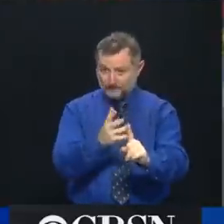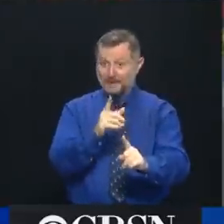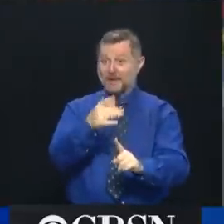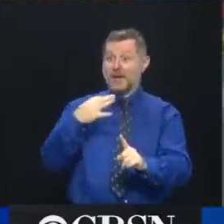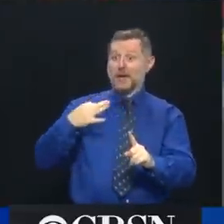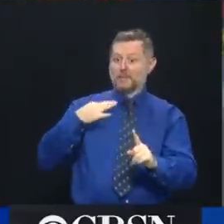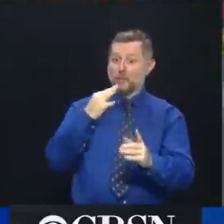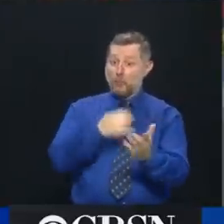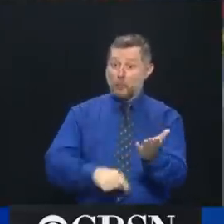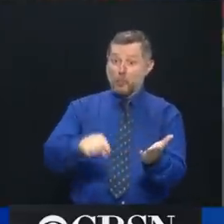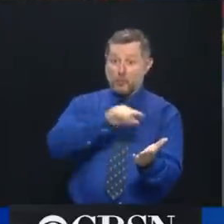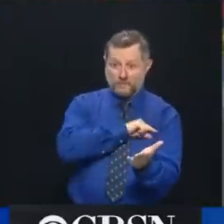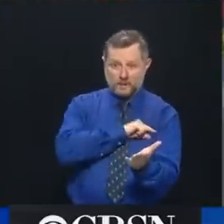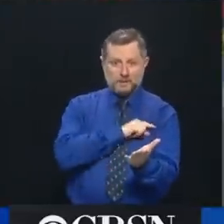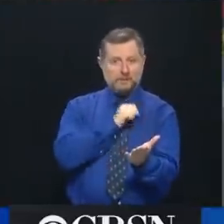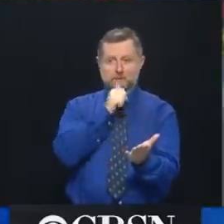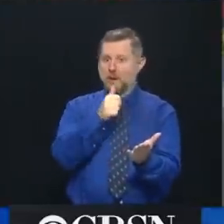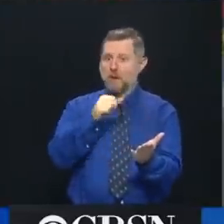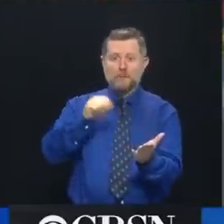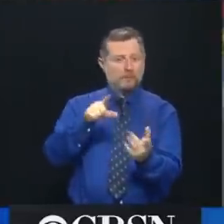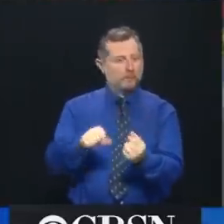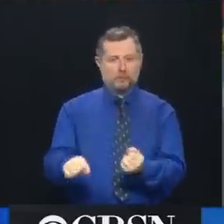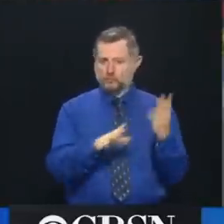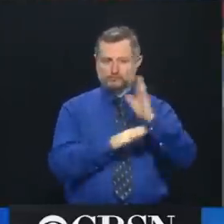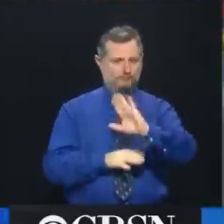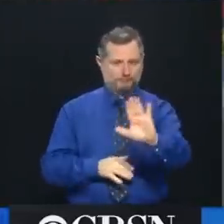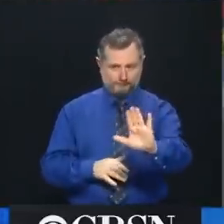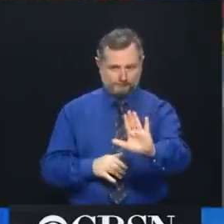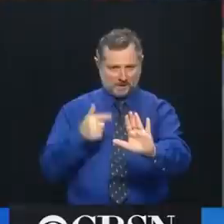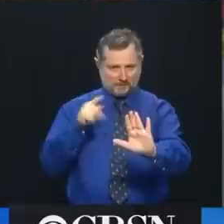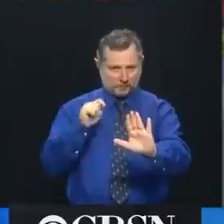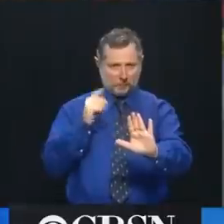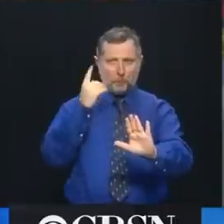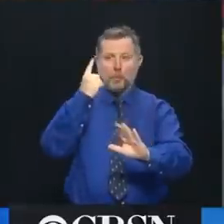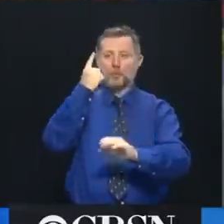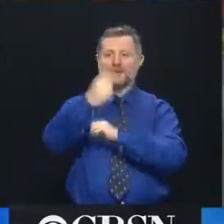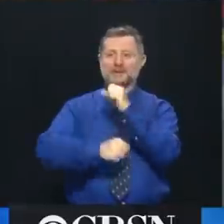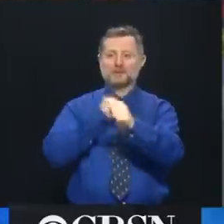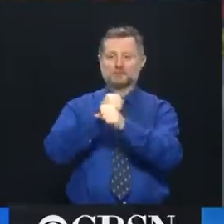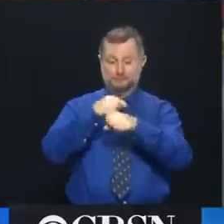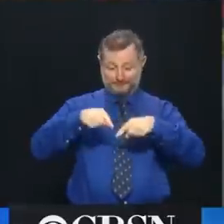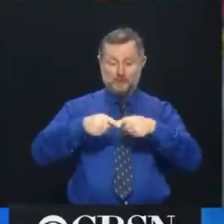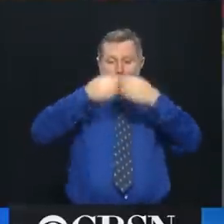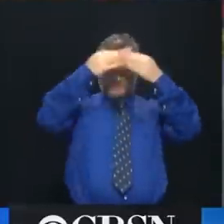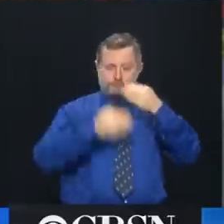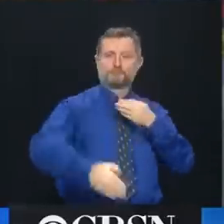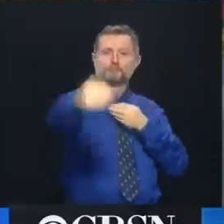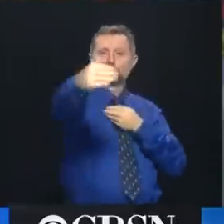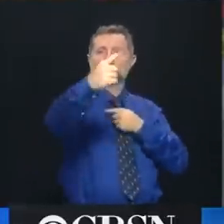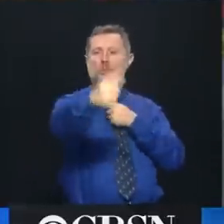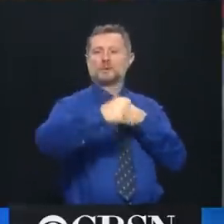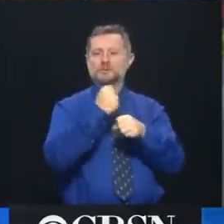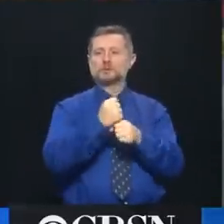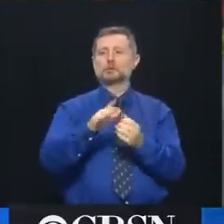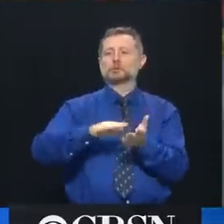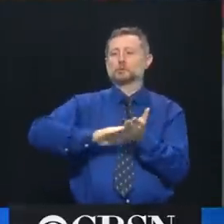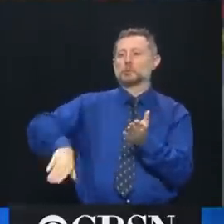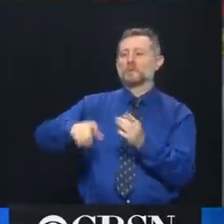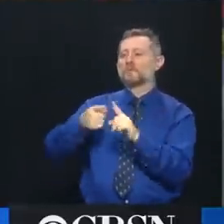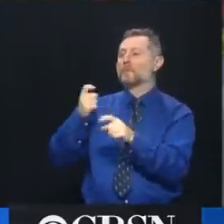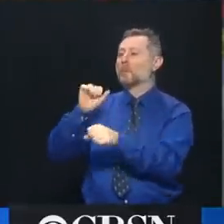be evicted for a year and we'll take the same focused approach to our excluded workers fund the money is